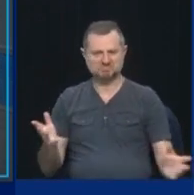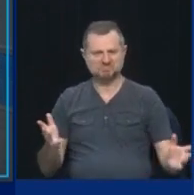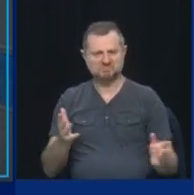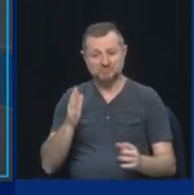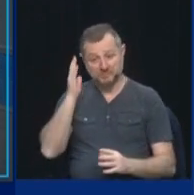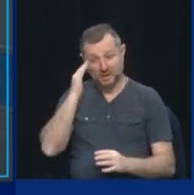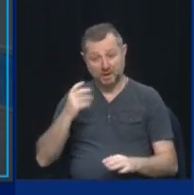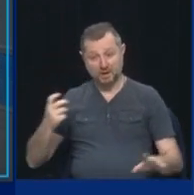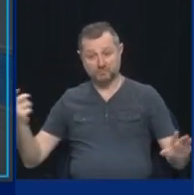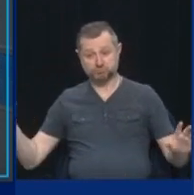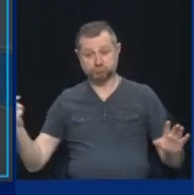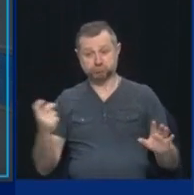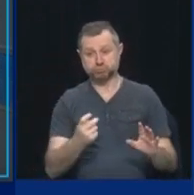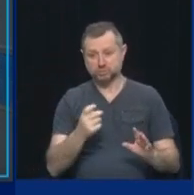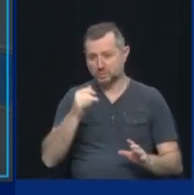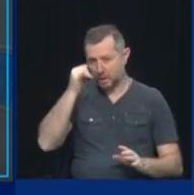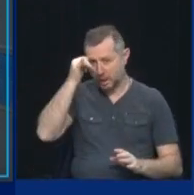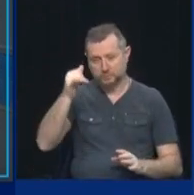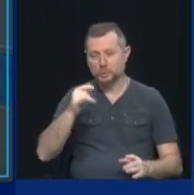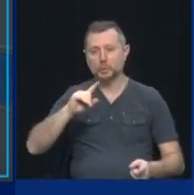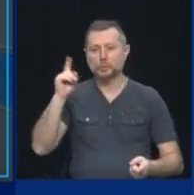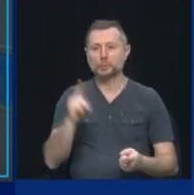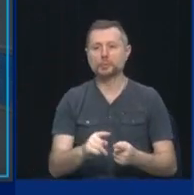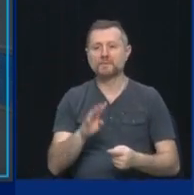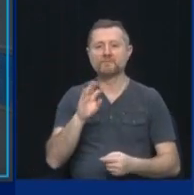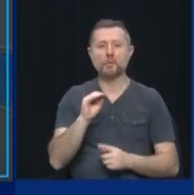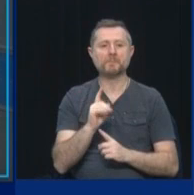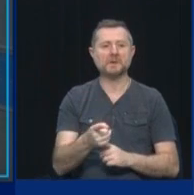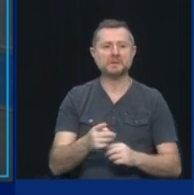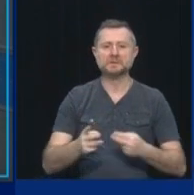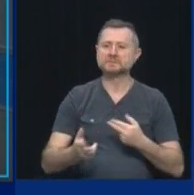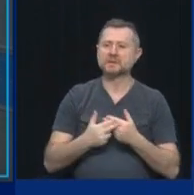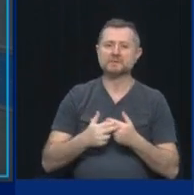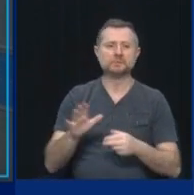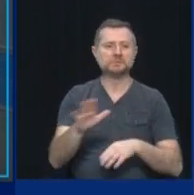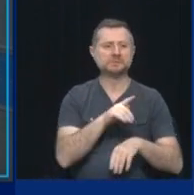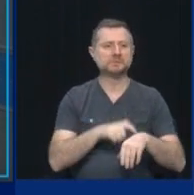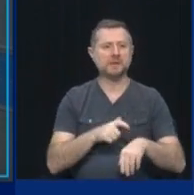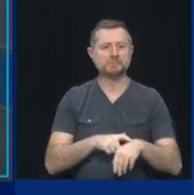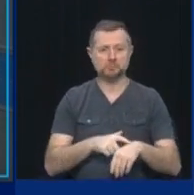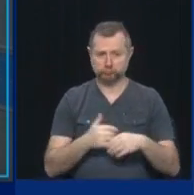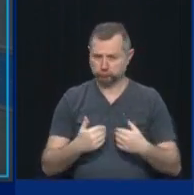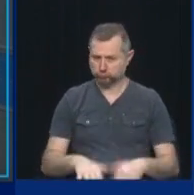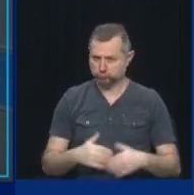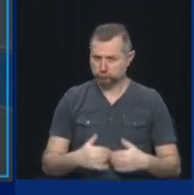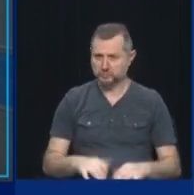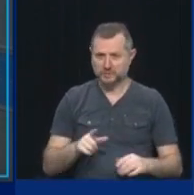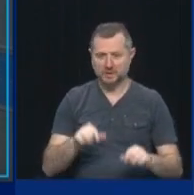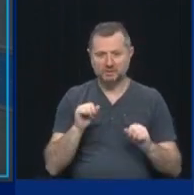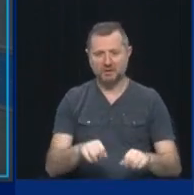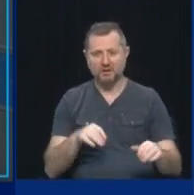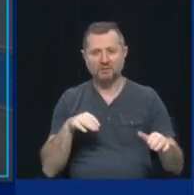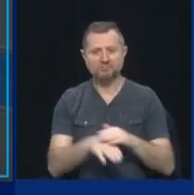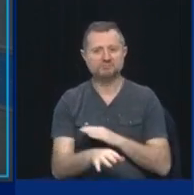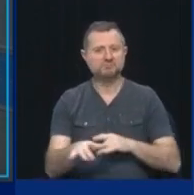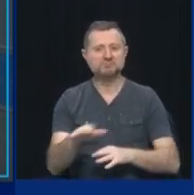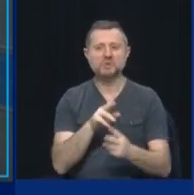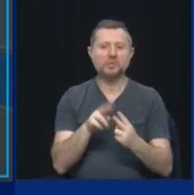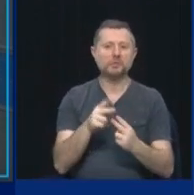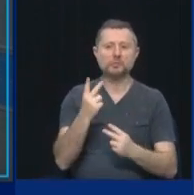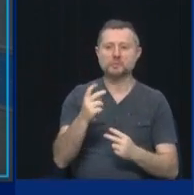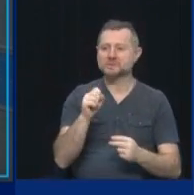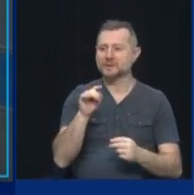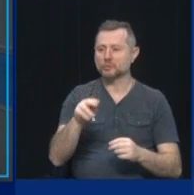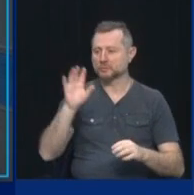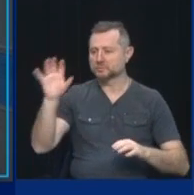minutes. You now have two stations that you can go into. When you put the East